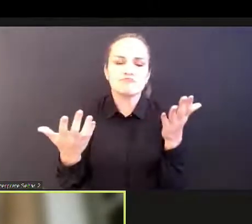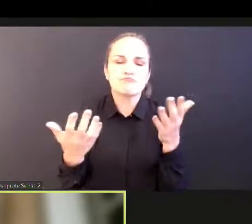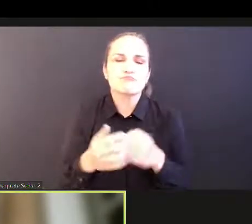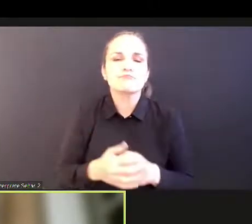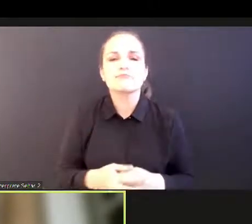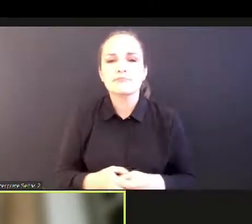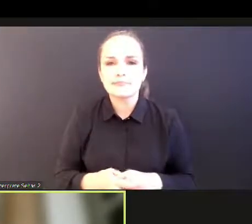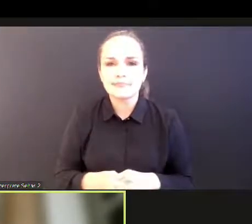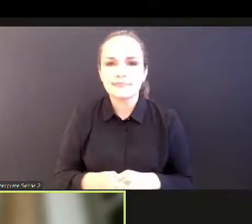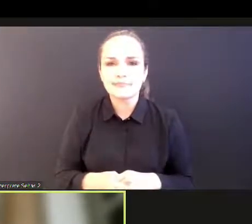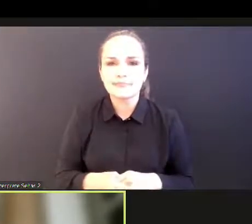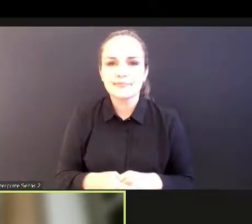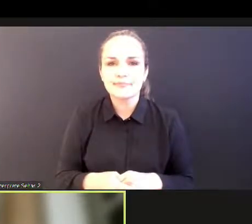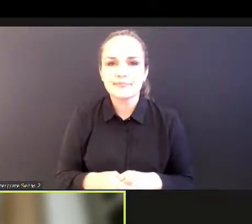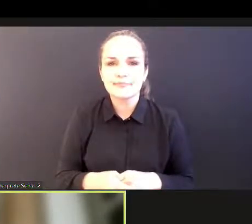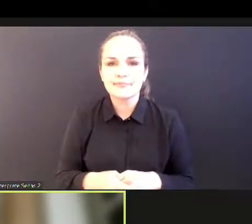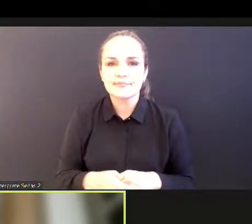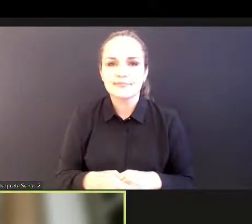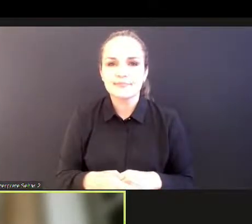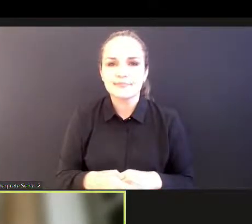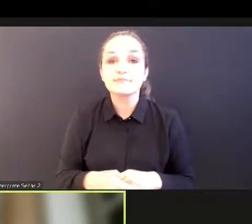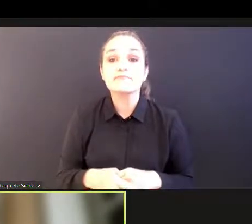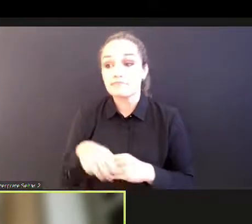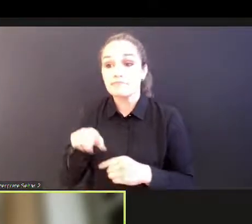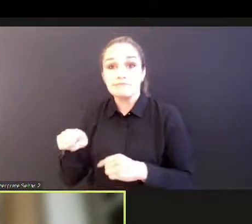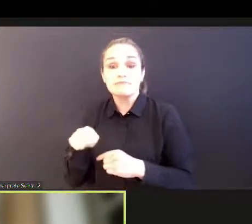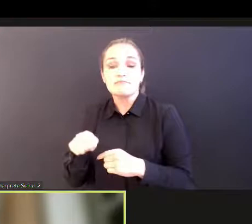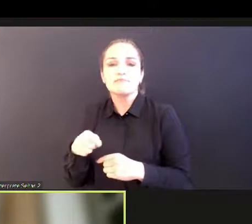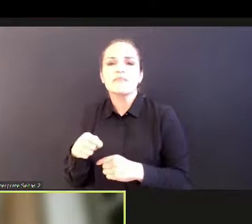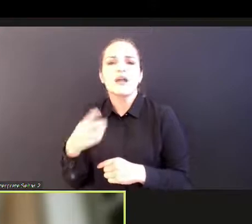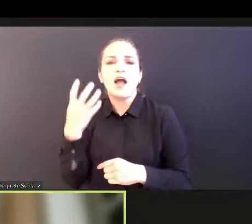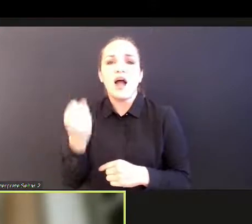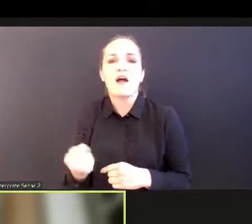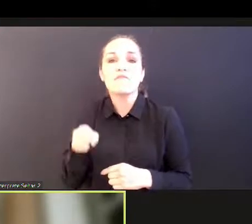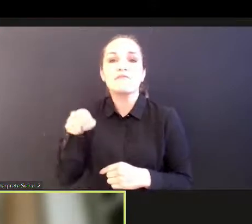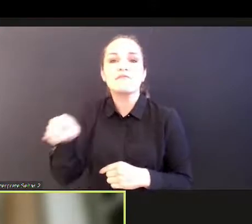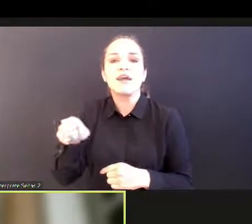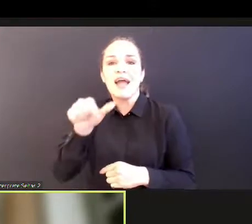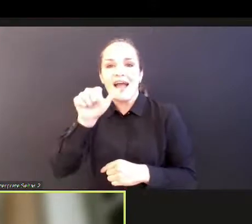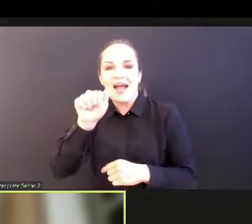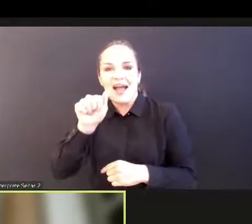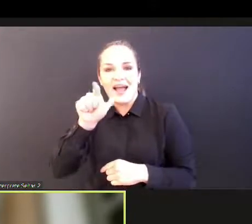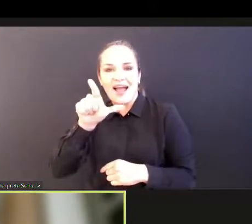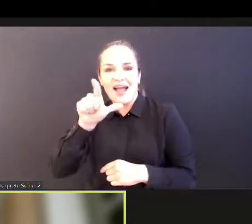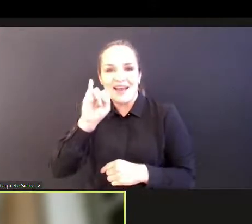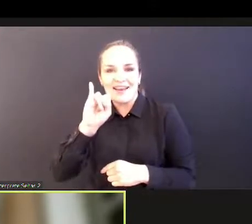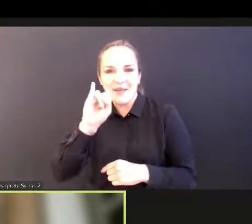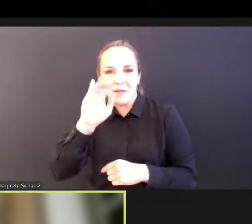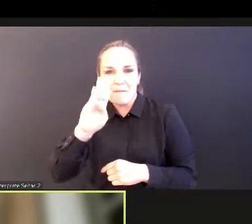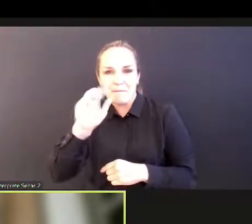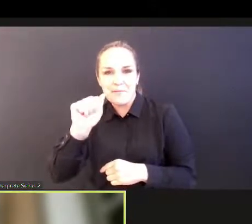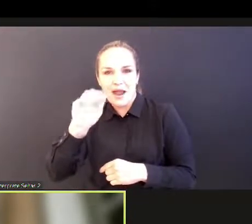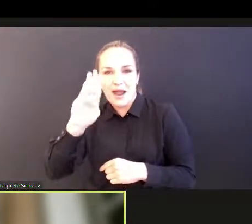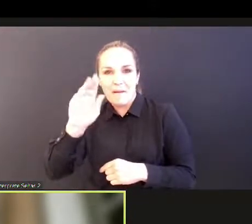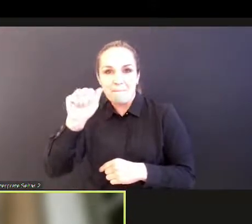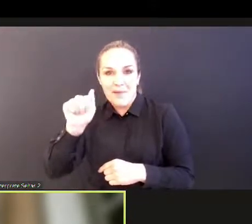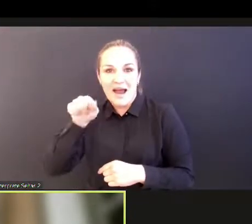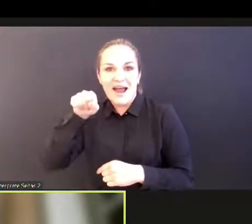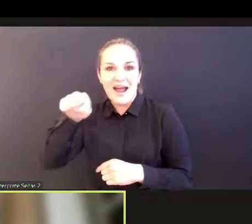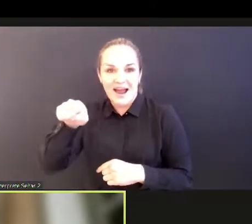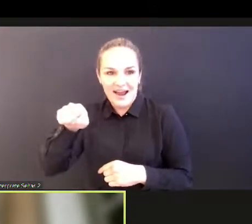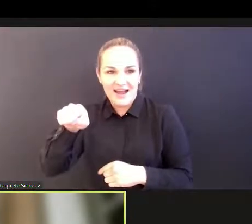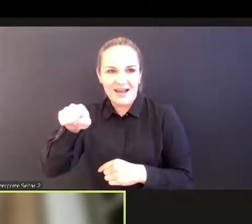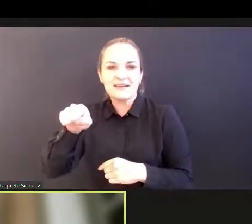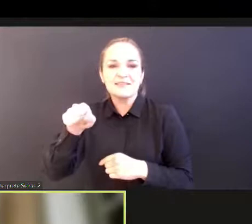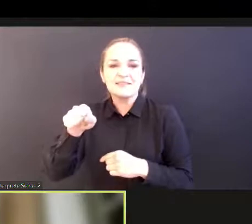India's largest mobile payment service. And financial has minority stakes in digital payment services in many countries in the region. So basically,